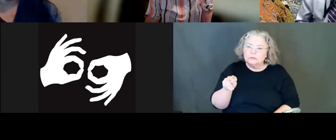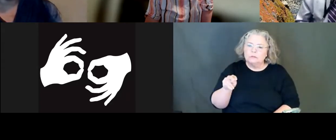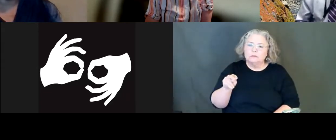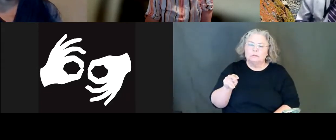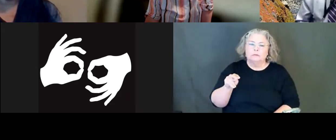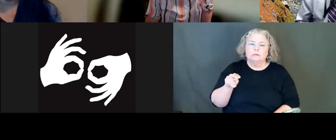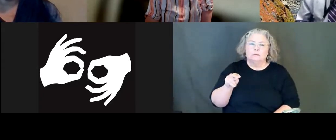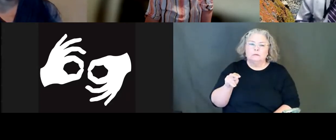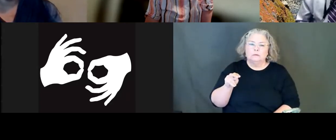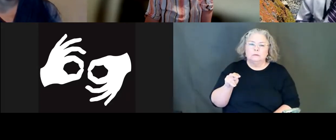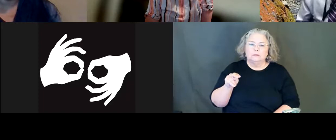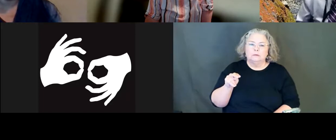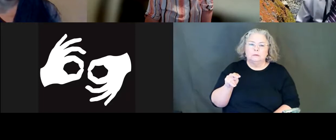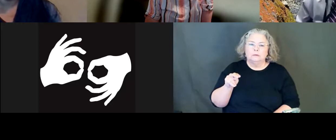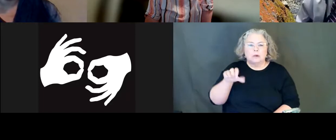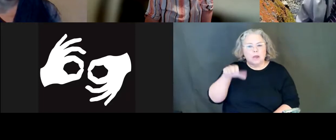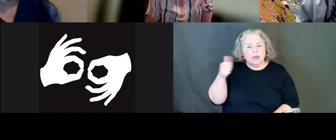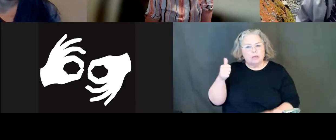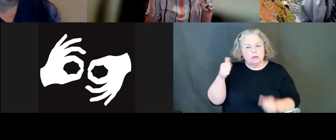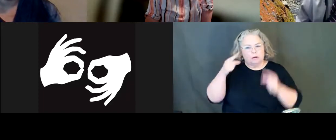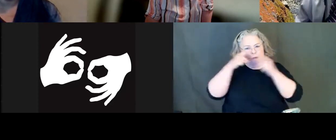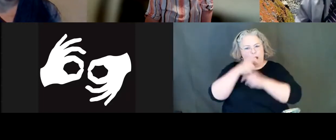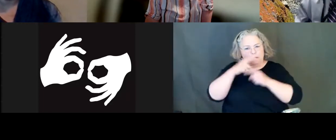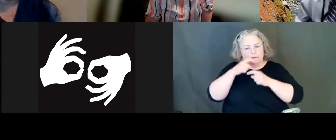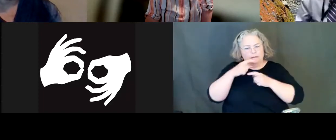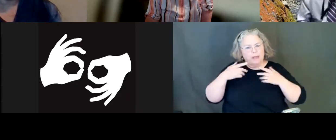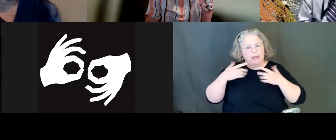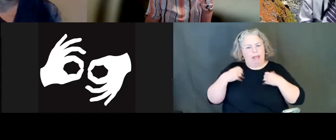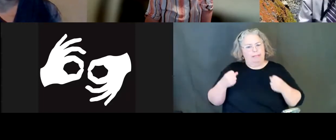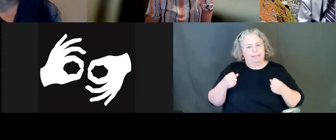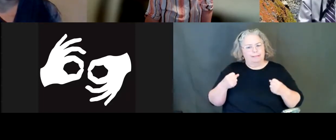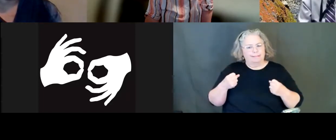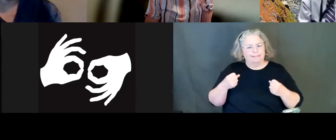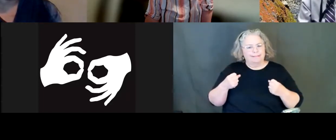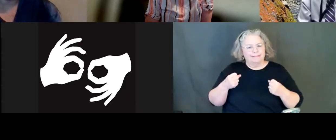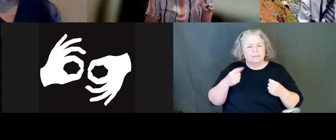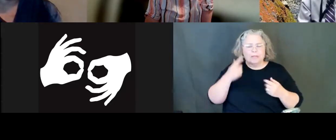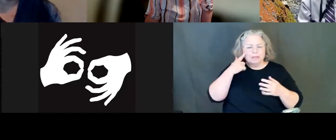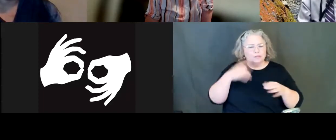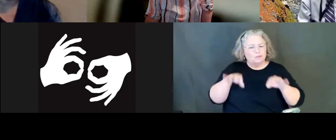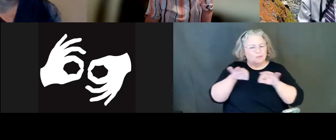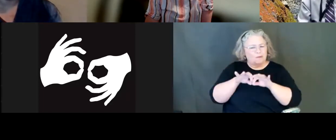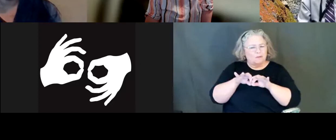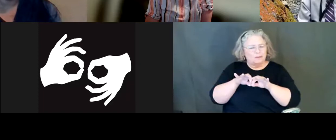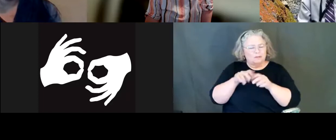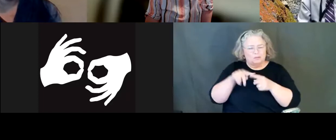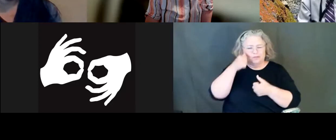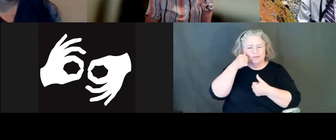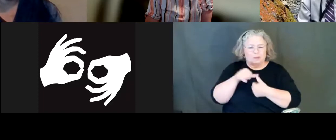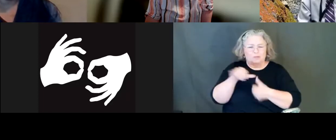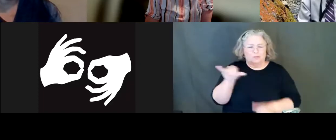having other complications as well. So I think those are important things to